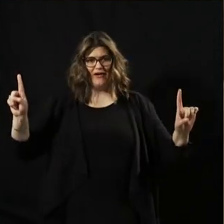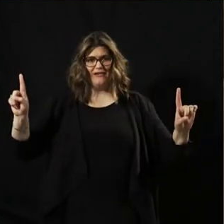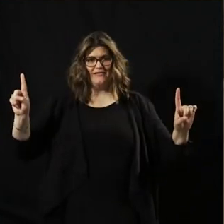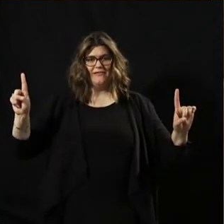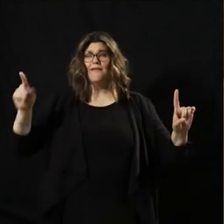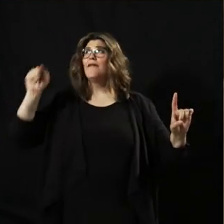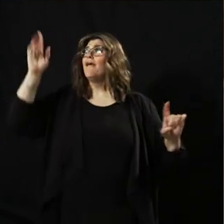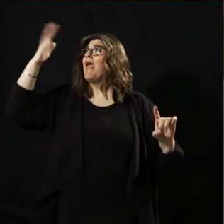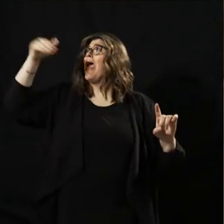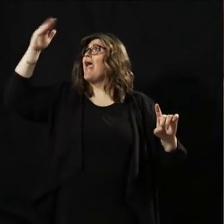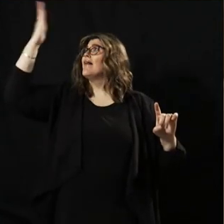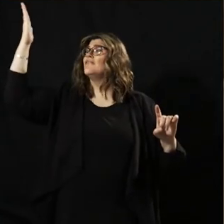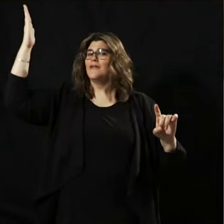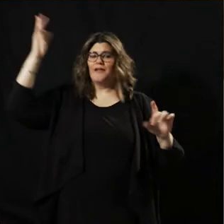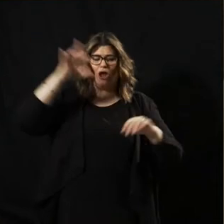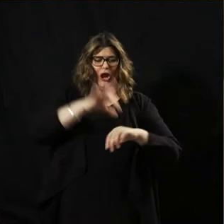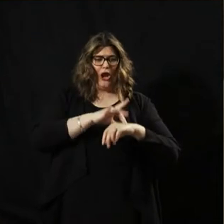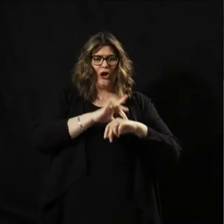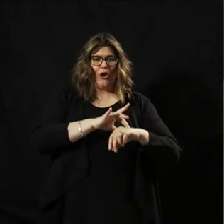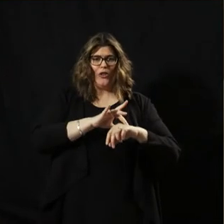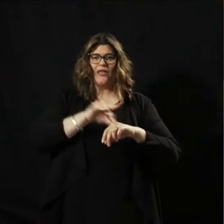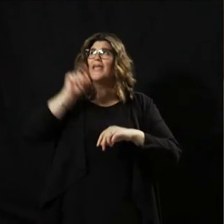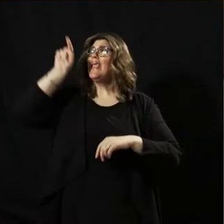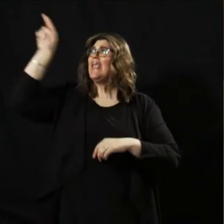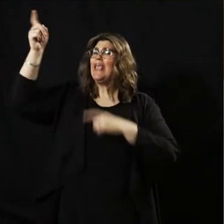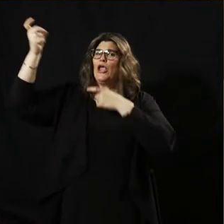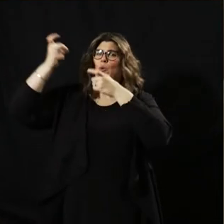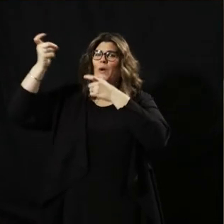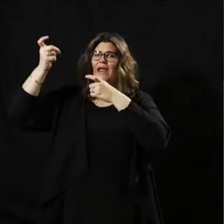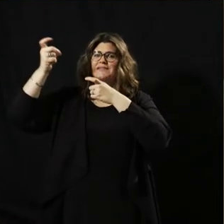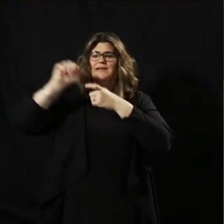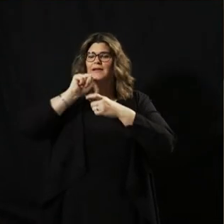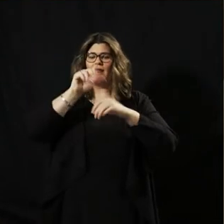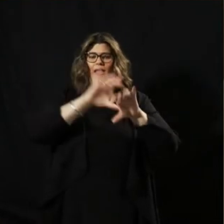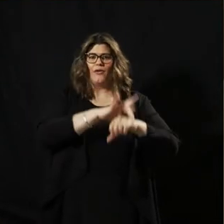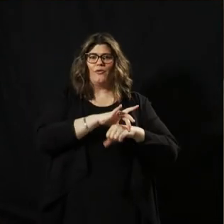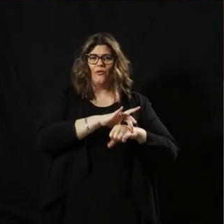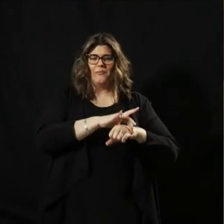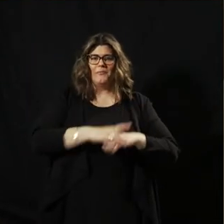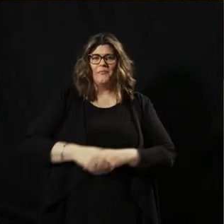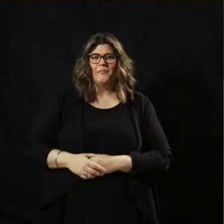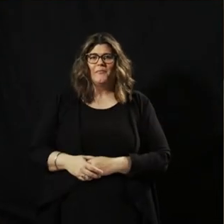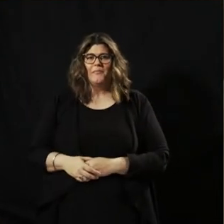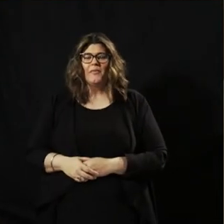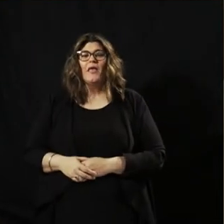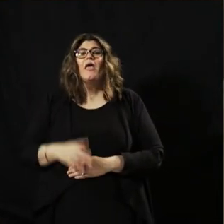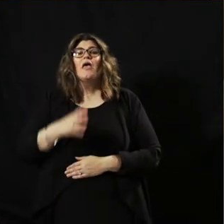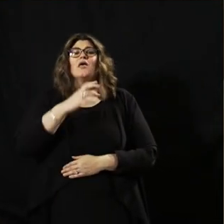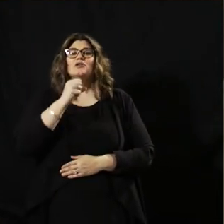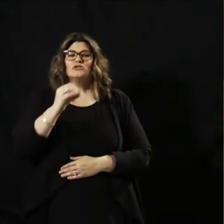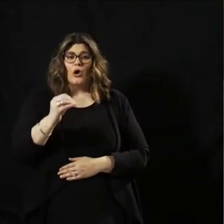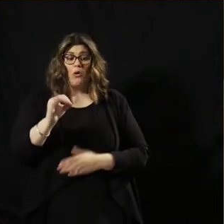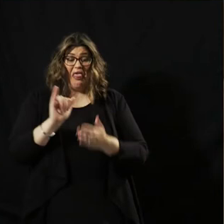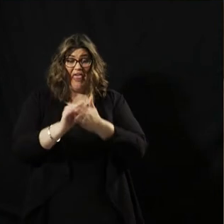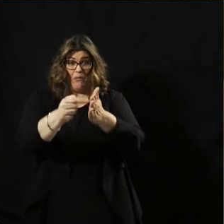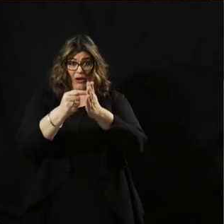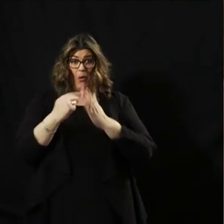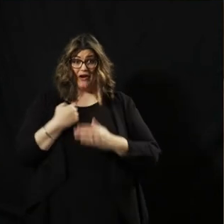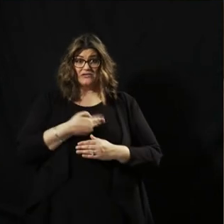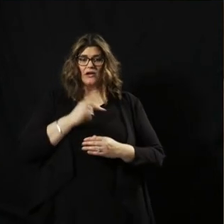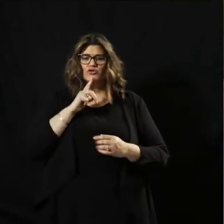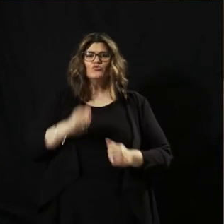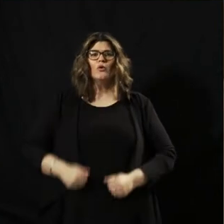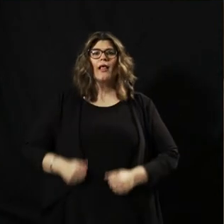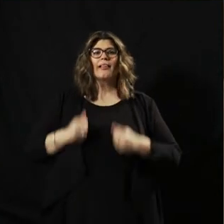Christ reigns, not COVID-19. This requires of us to live our